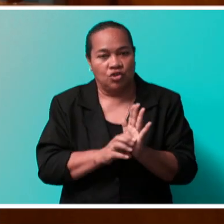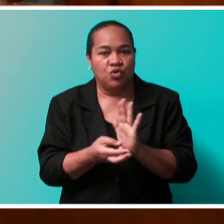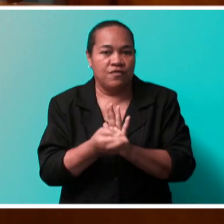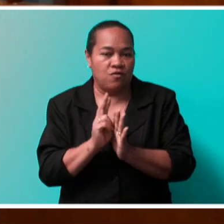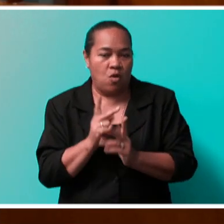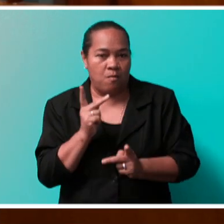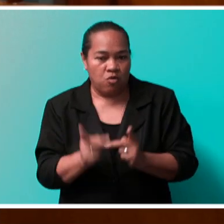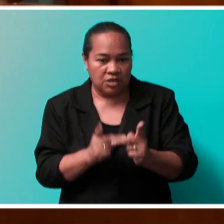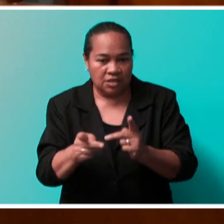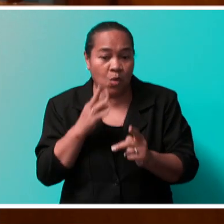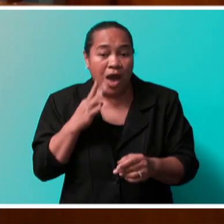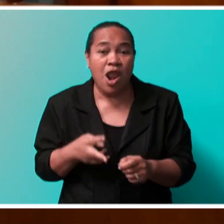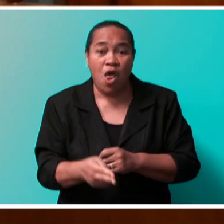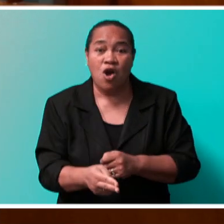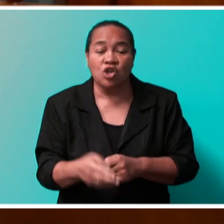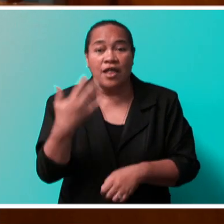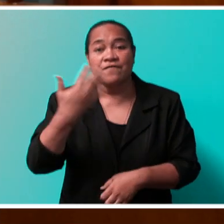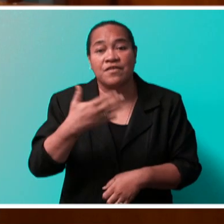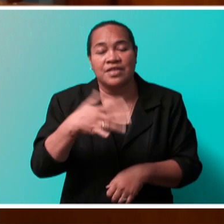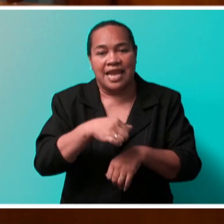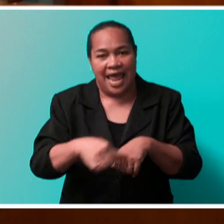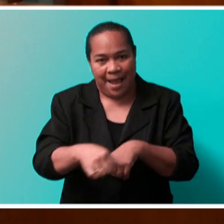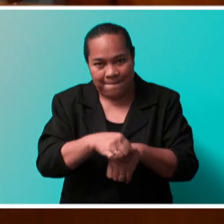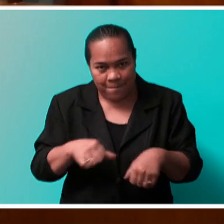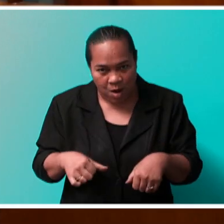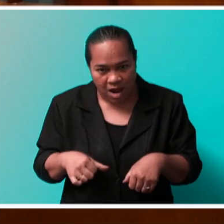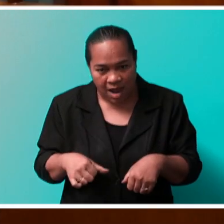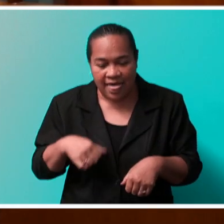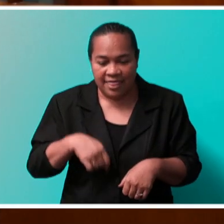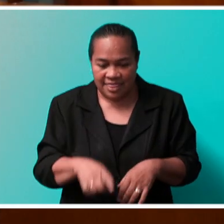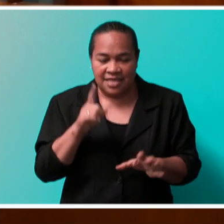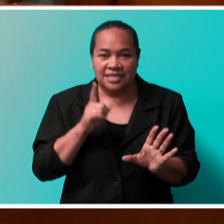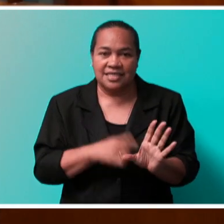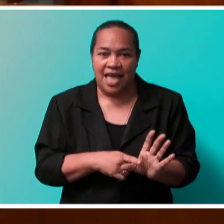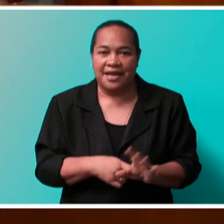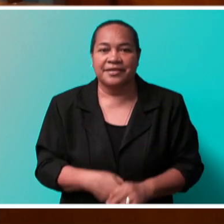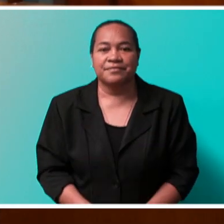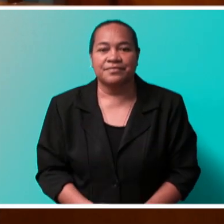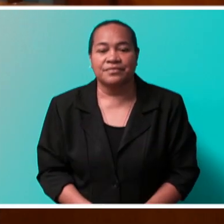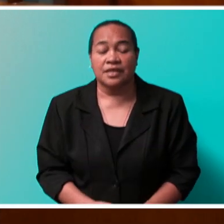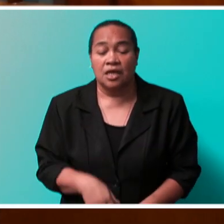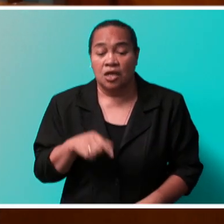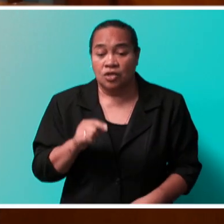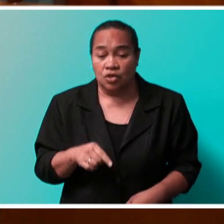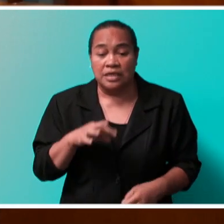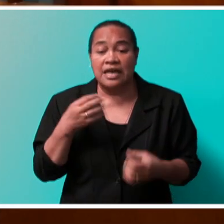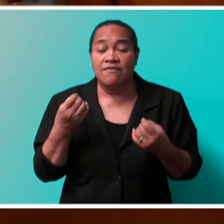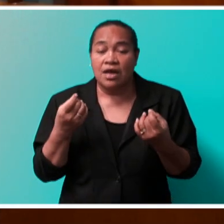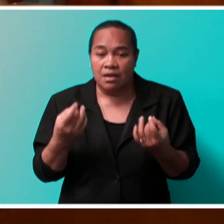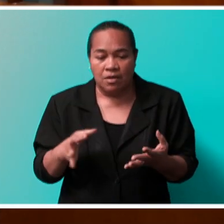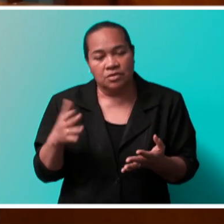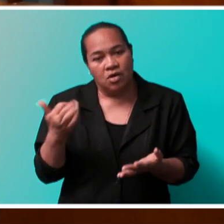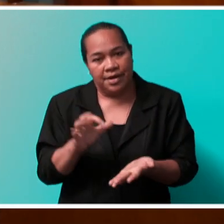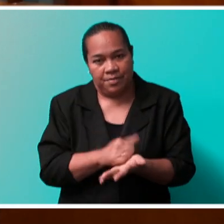which was launched by the Commission on the 15th of April this year. The guide is available in both printed